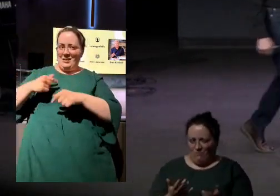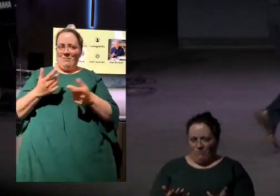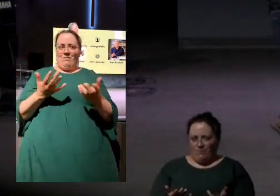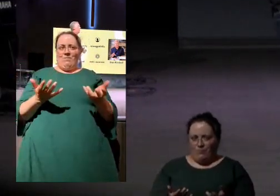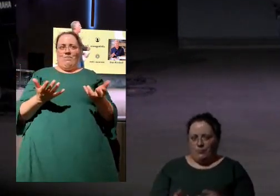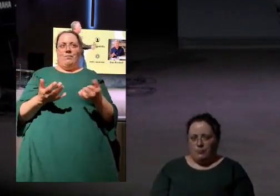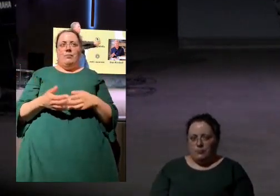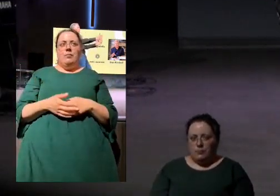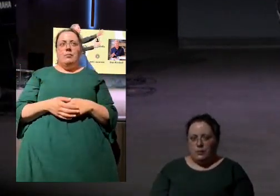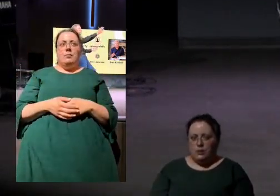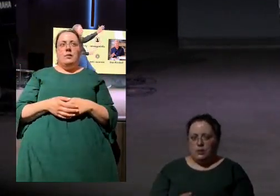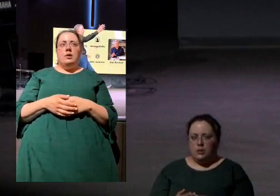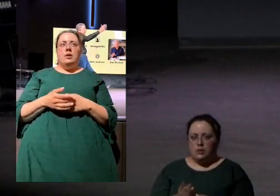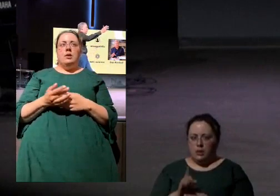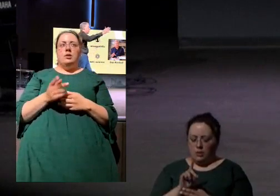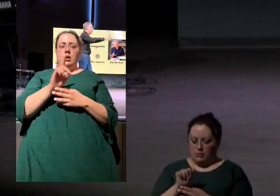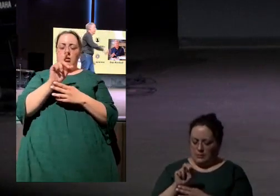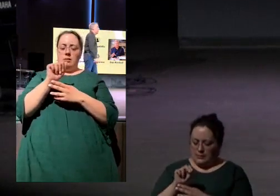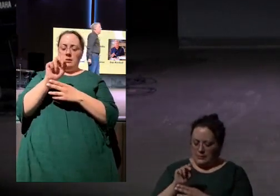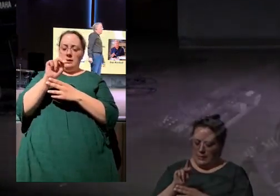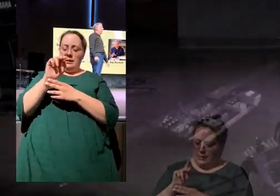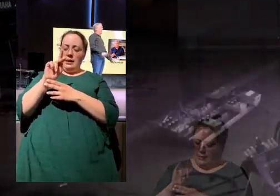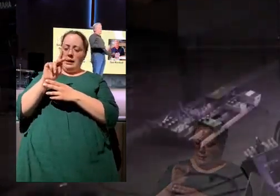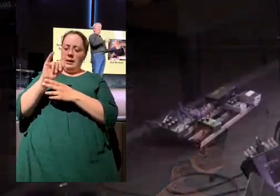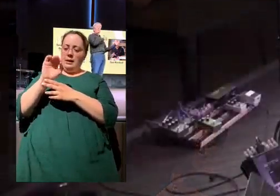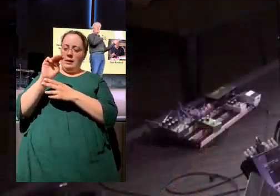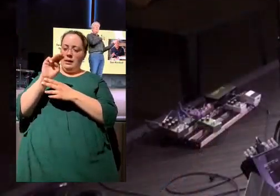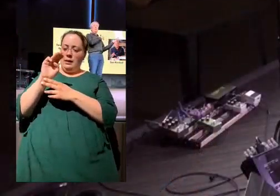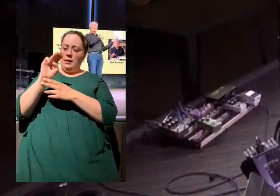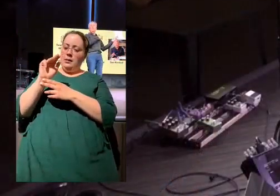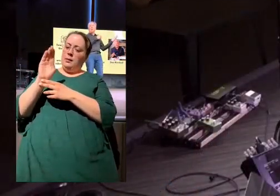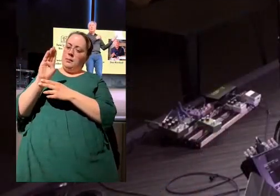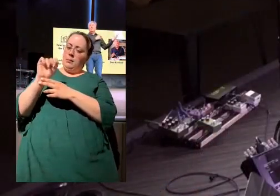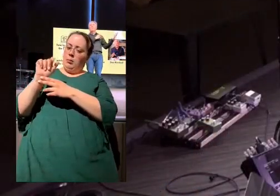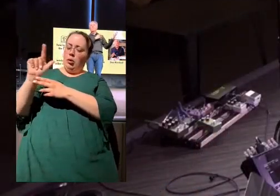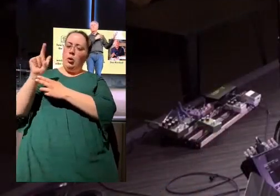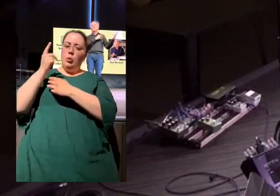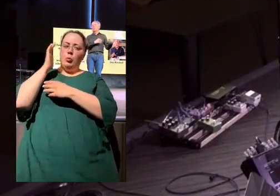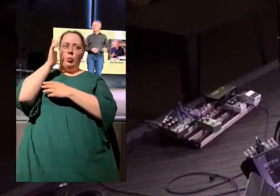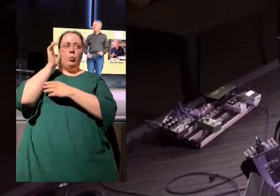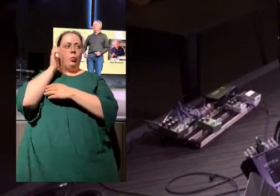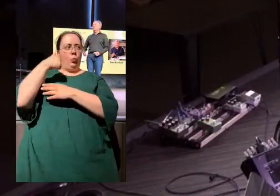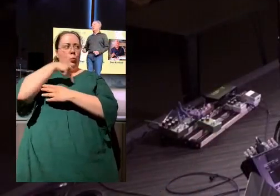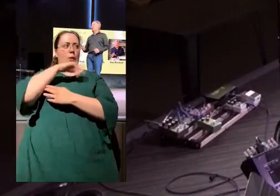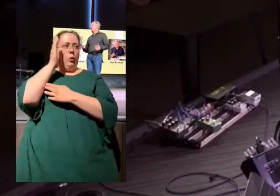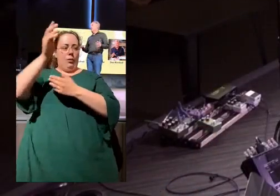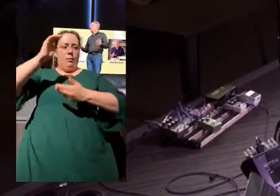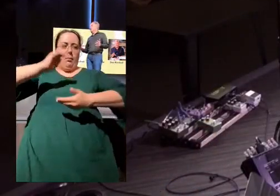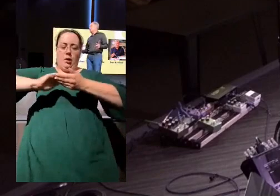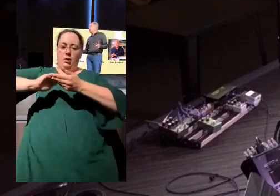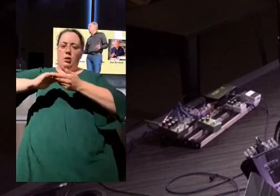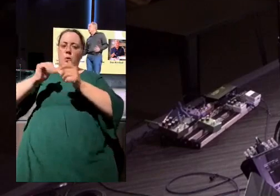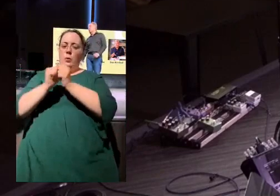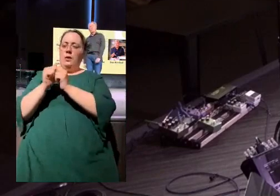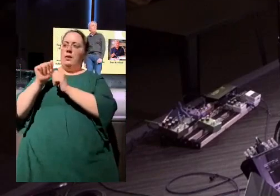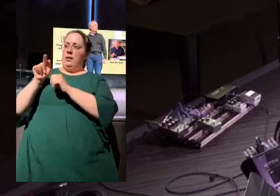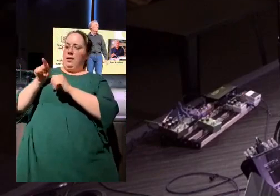we'd say, you know what, summertime's coming. Grab a summer reading book. Maybe get together with friends, have a book